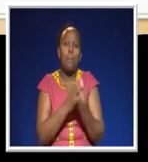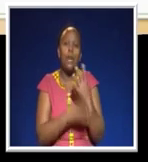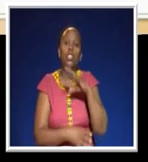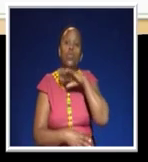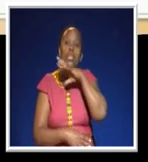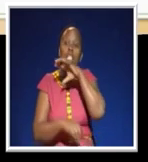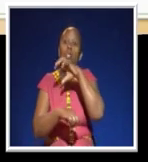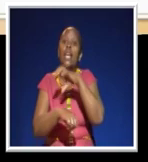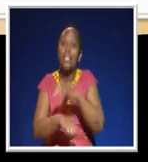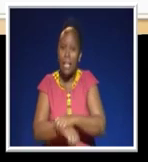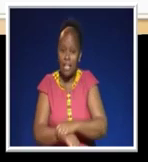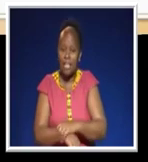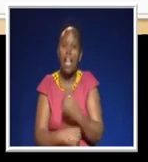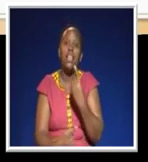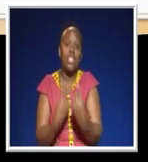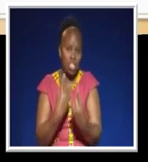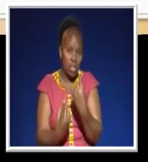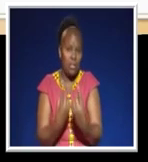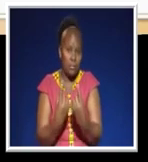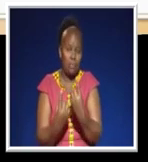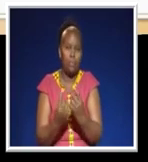are found in the kitchen.